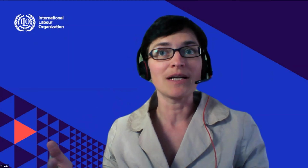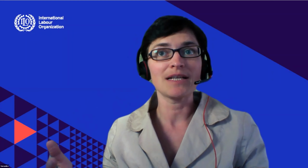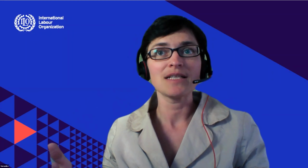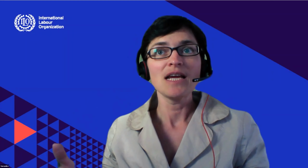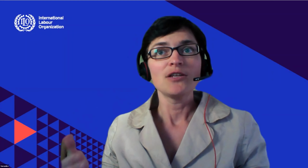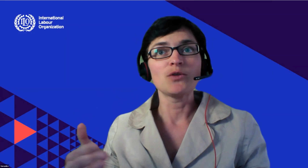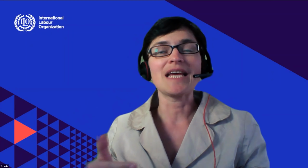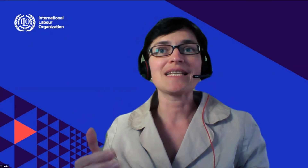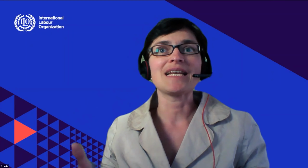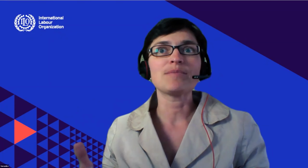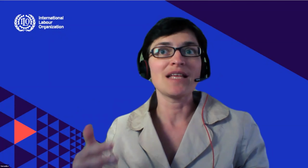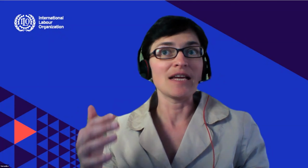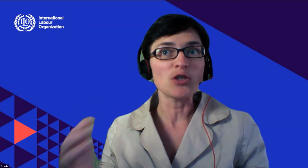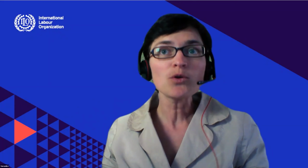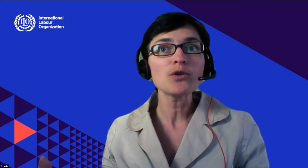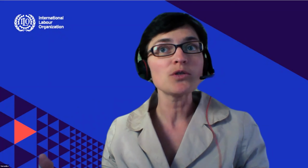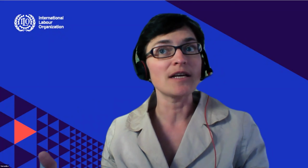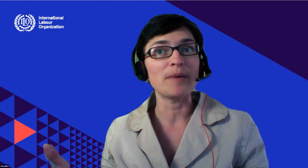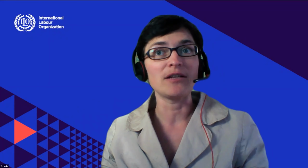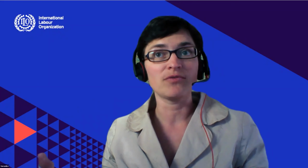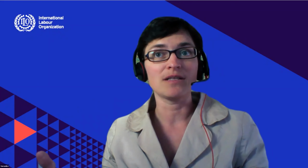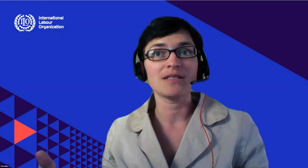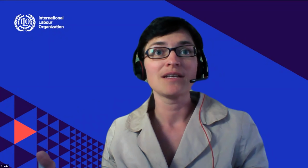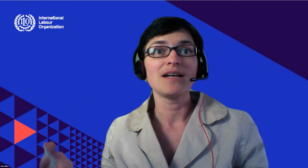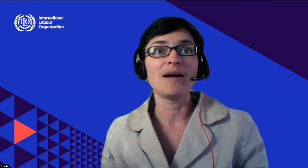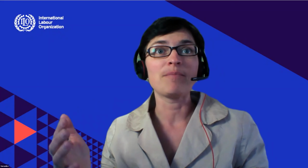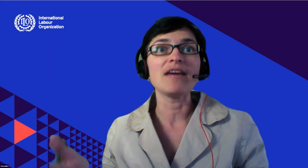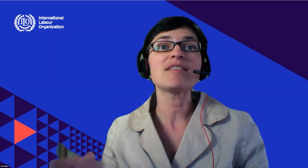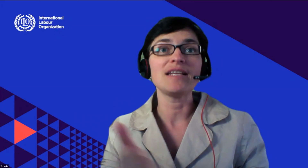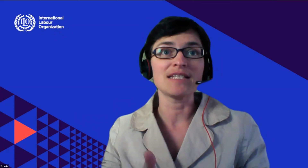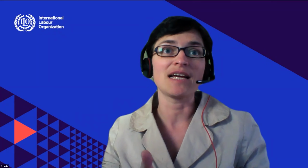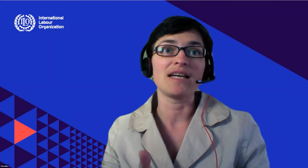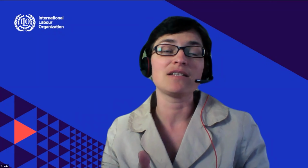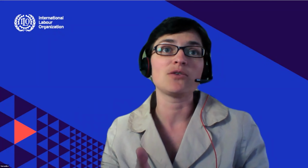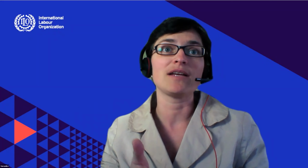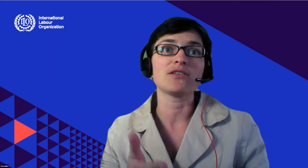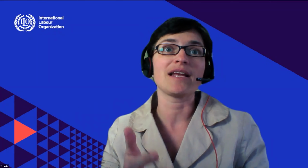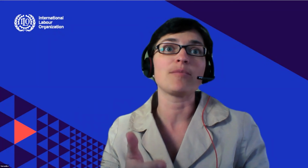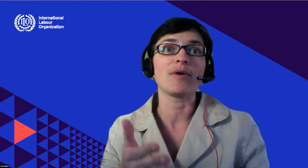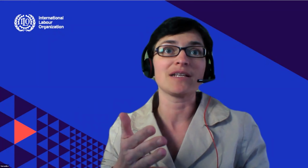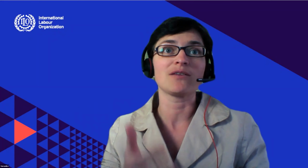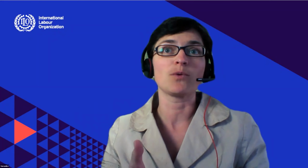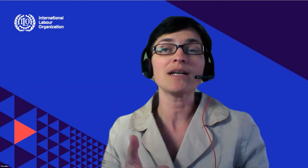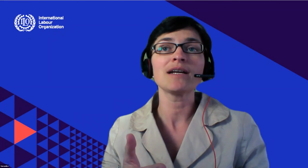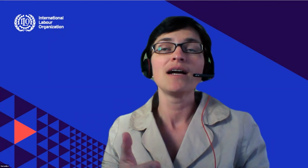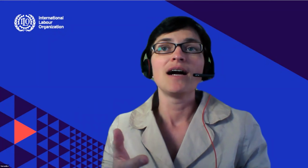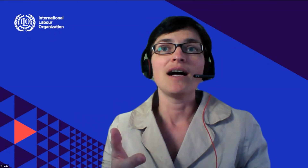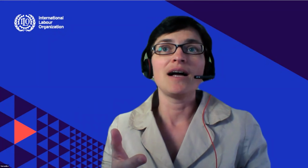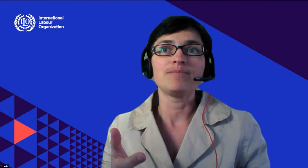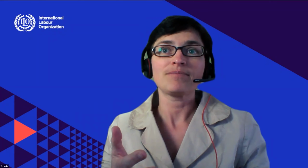labor market, to take steps that they don't lose their benefit if they decide to enter the labor market and